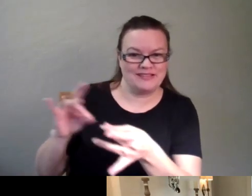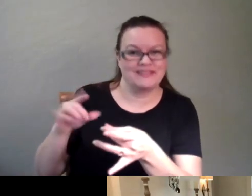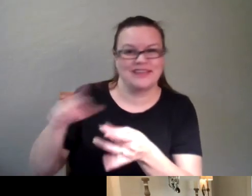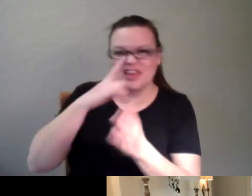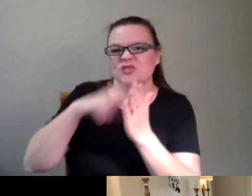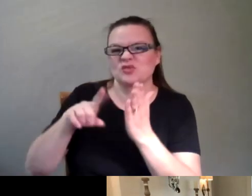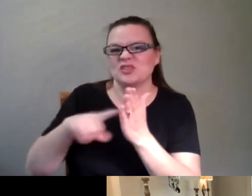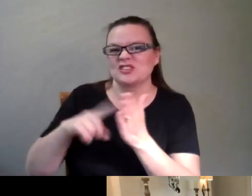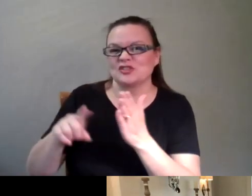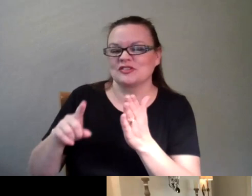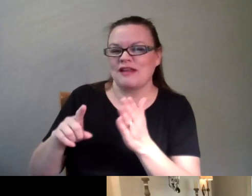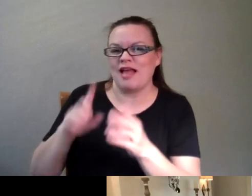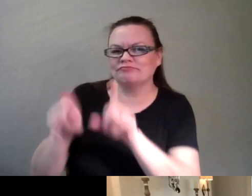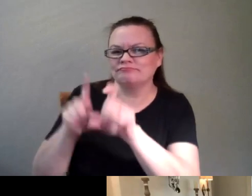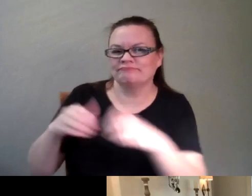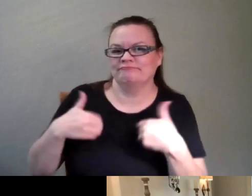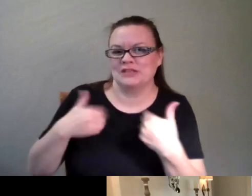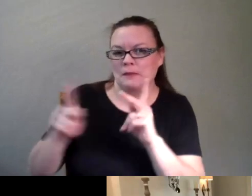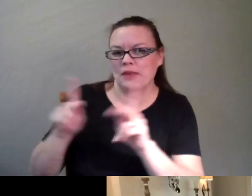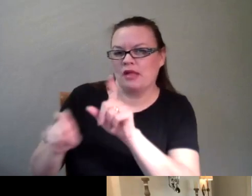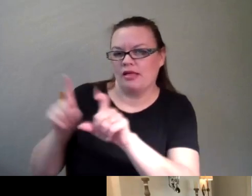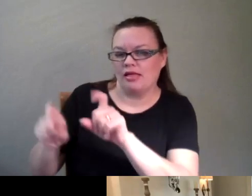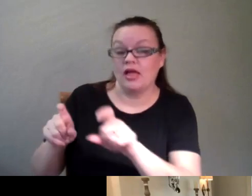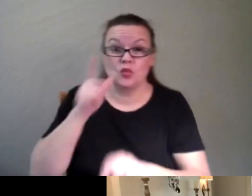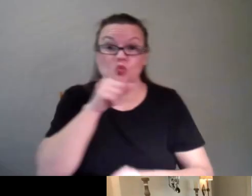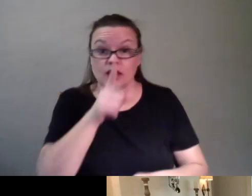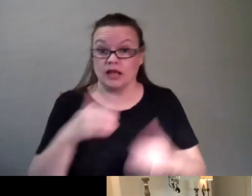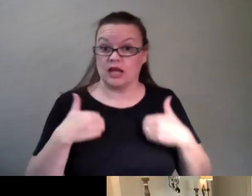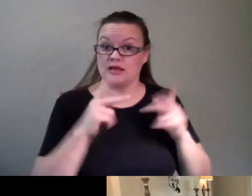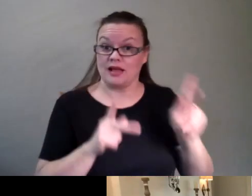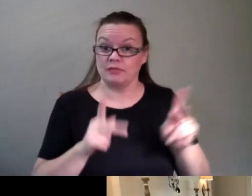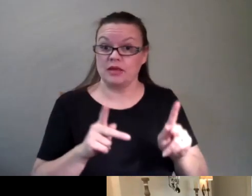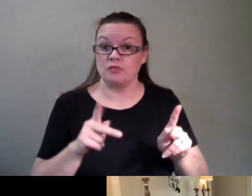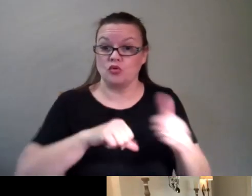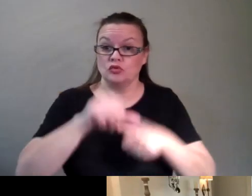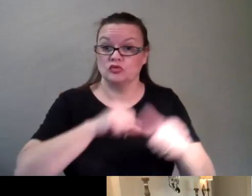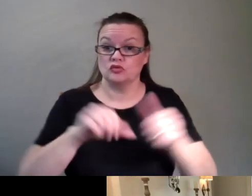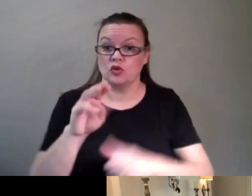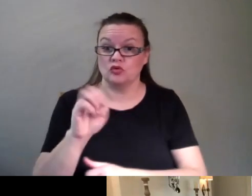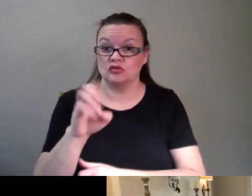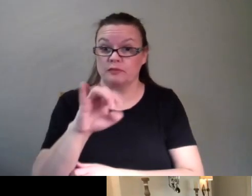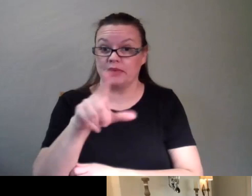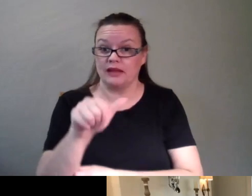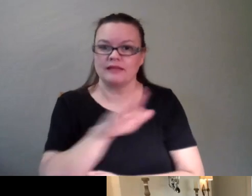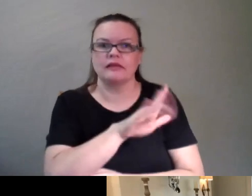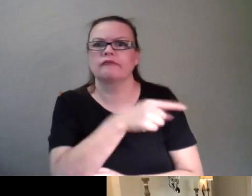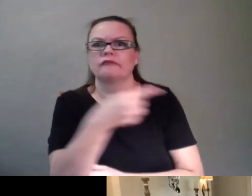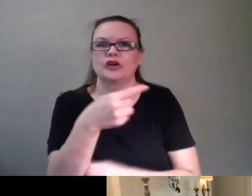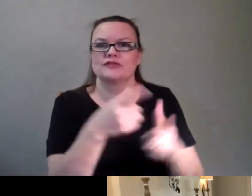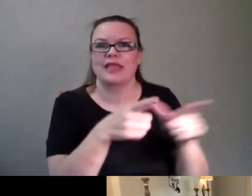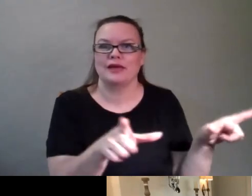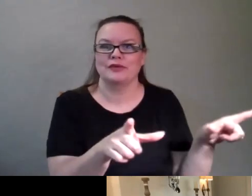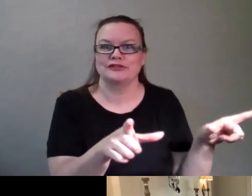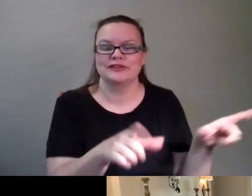this with young people for whom social media, as we know, is really their first language. that after the civility ceremony, or